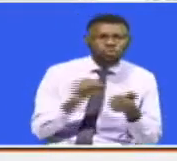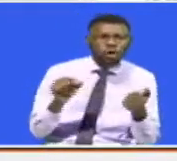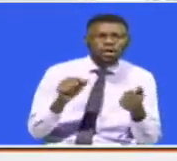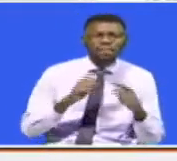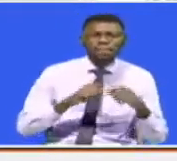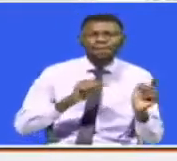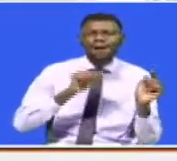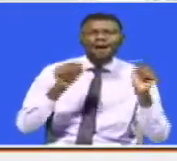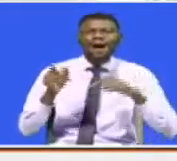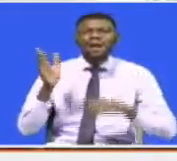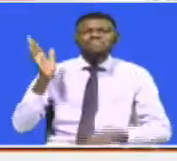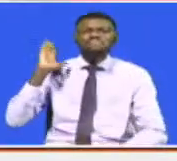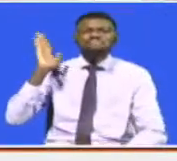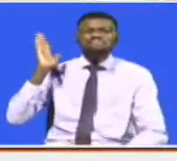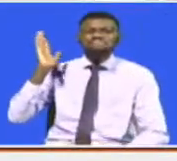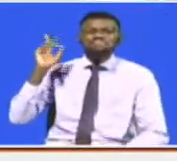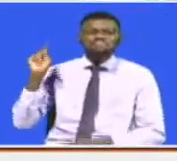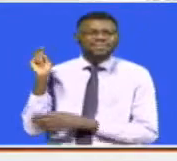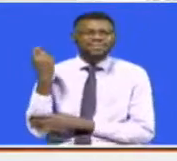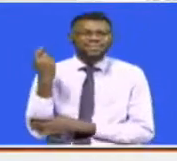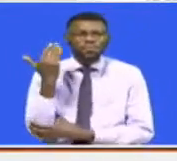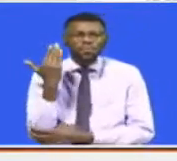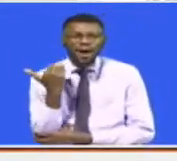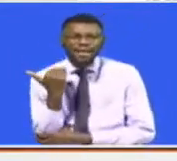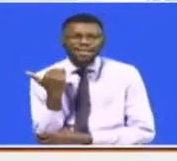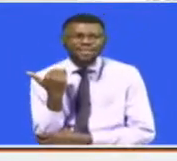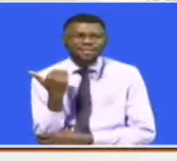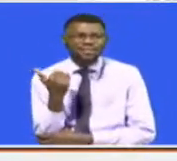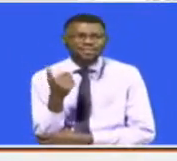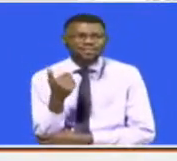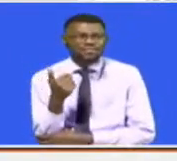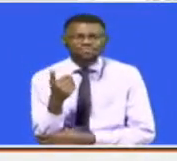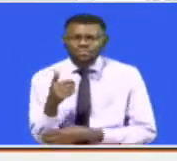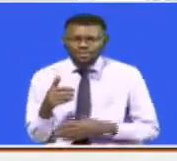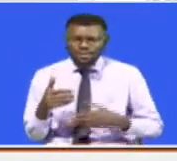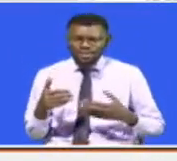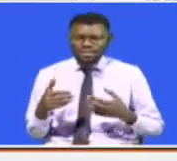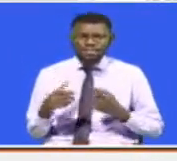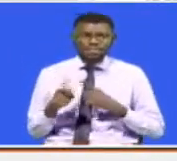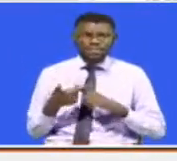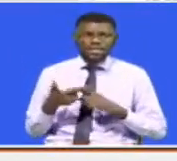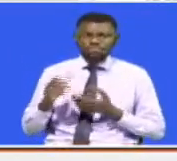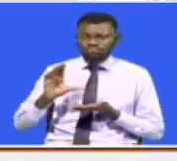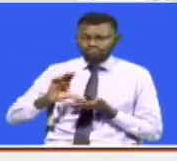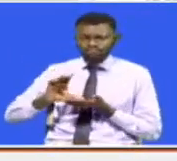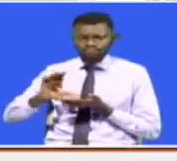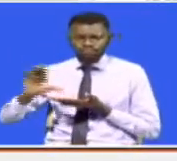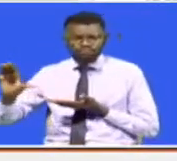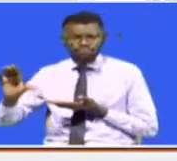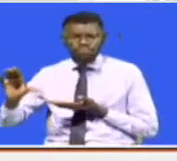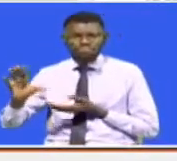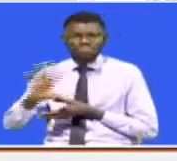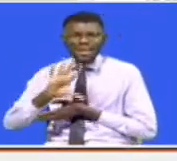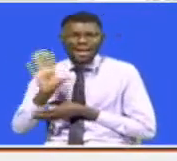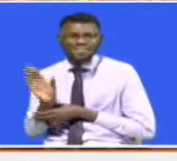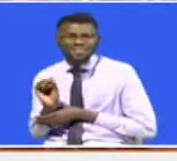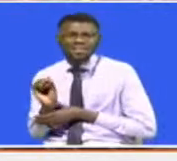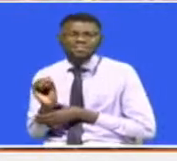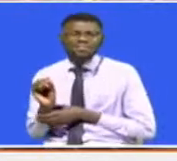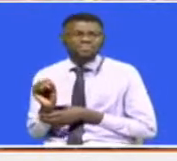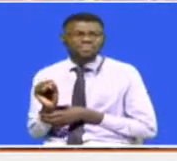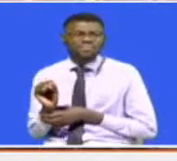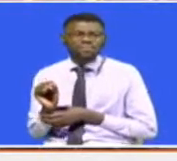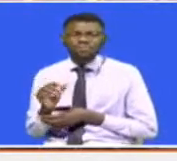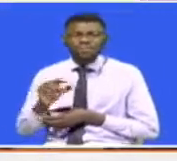kulipa, wanalipa nani? Na huyu mwenye analipwa ana sauti ya kusema nilipeni hii na anaelewa.